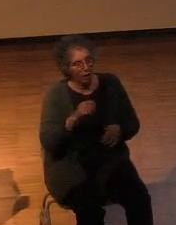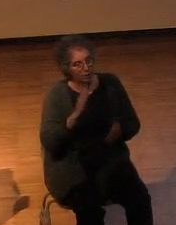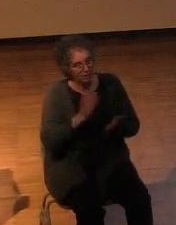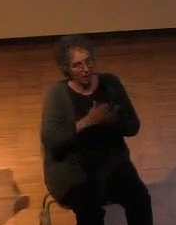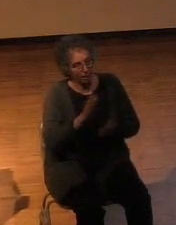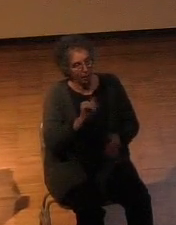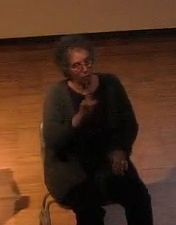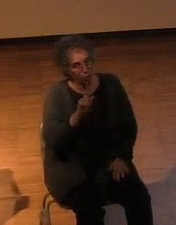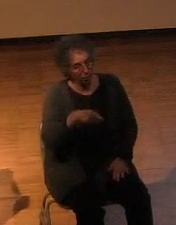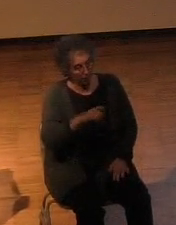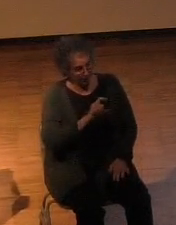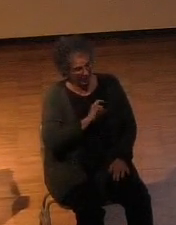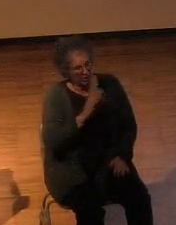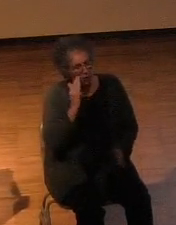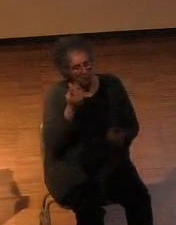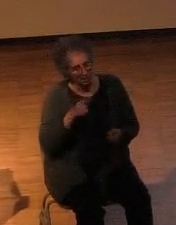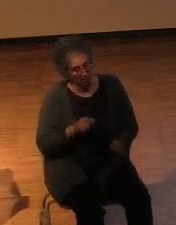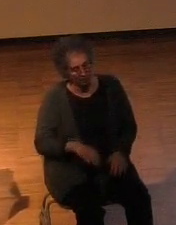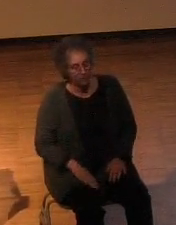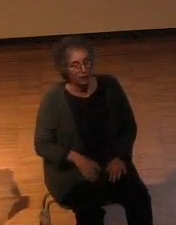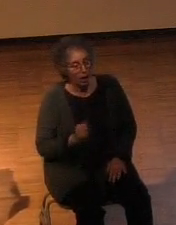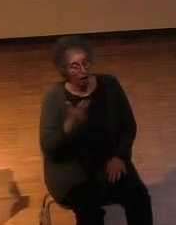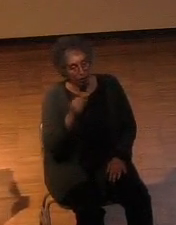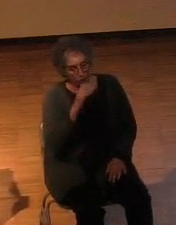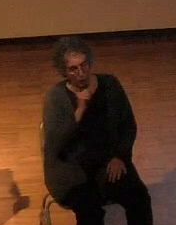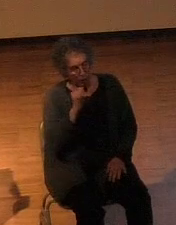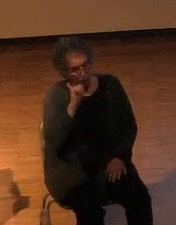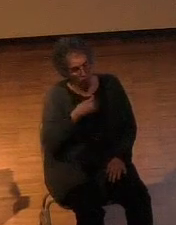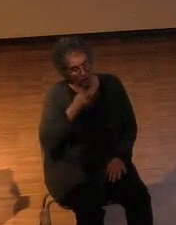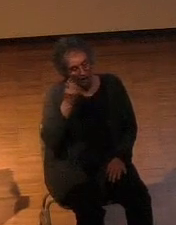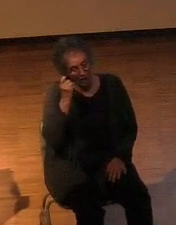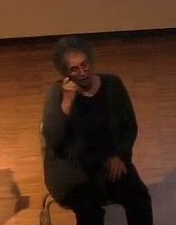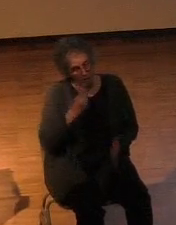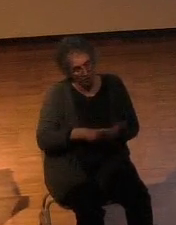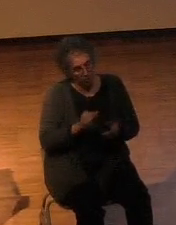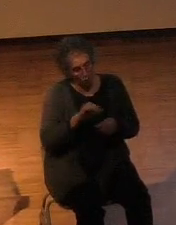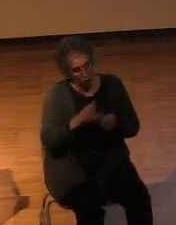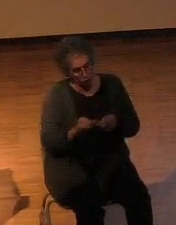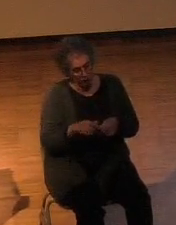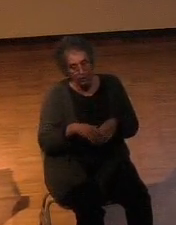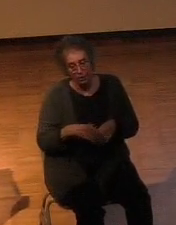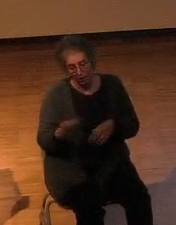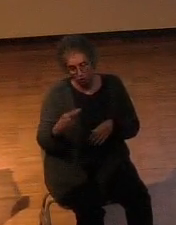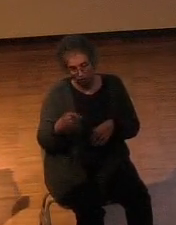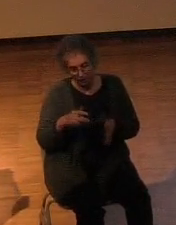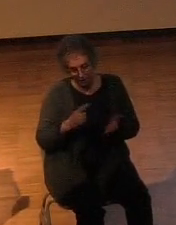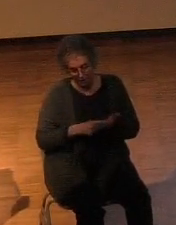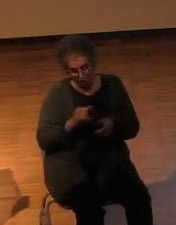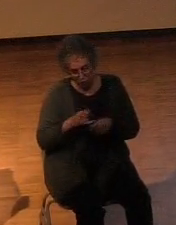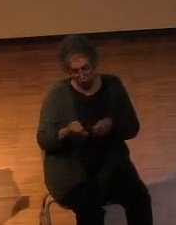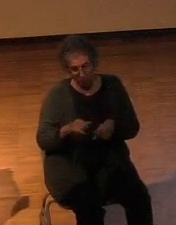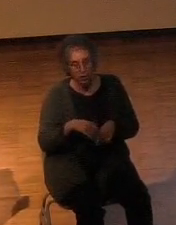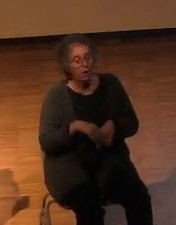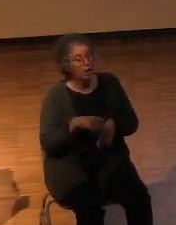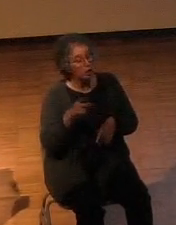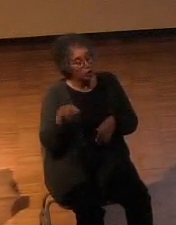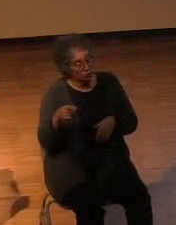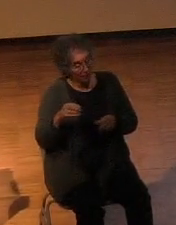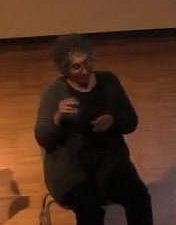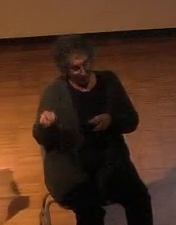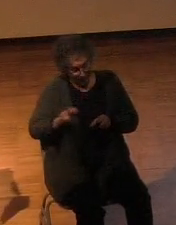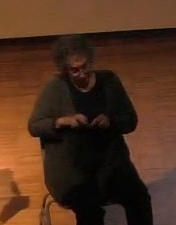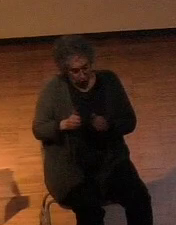going with this. And our 13-year-old daughter, who I just told you about with the cursing, debates about cursing, swearing, she was in the car